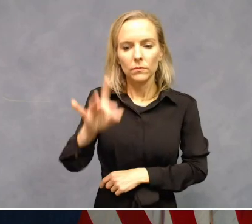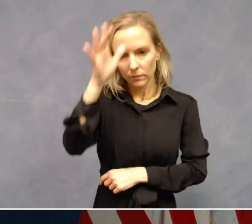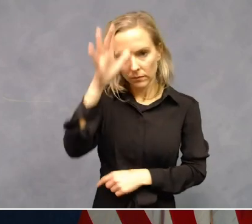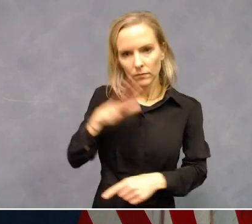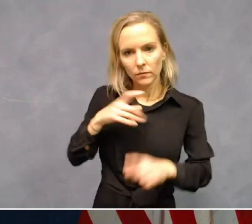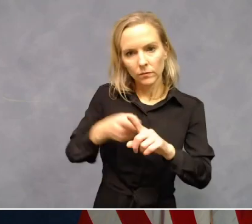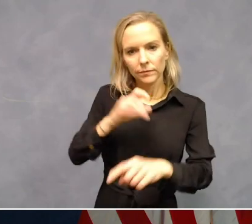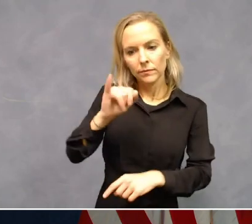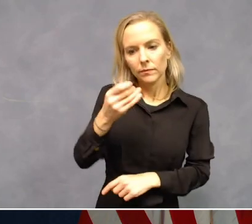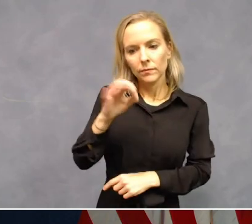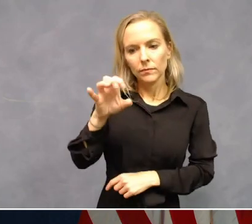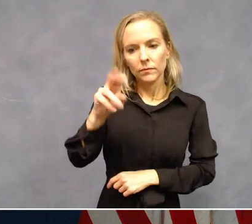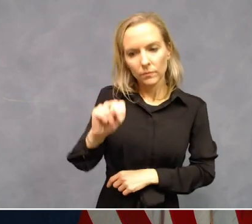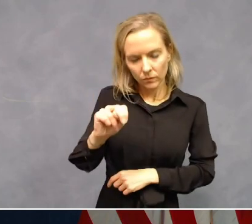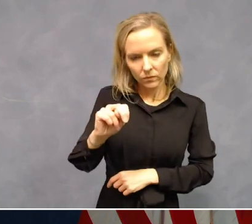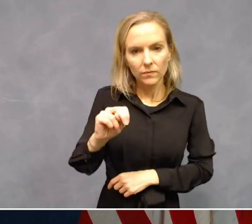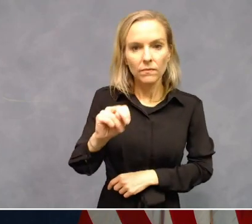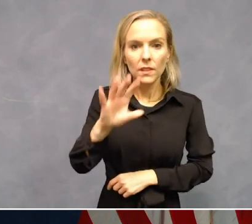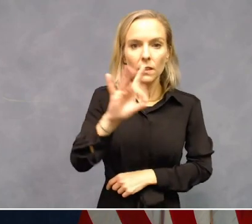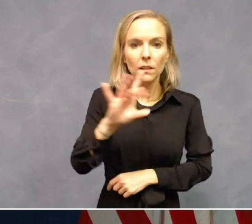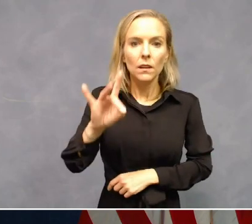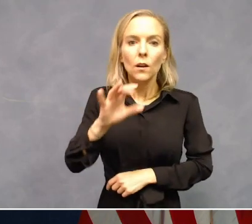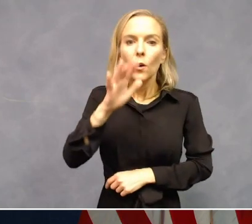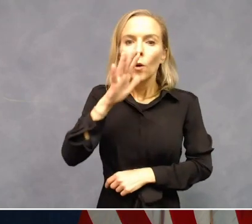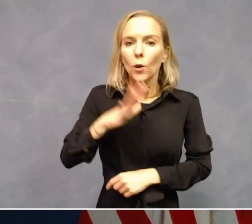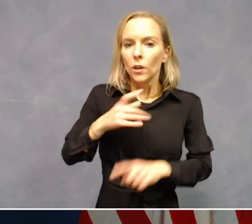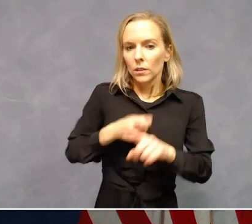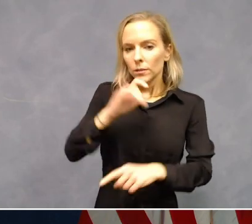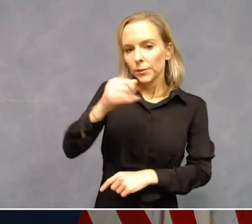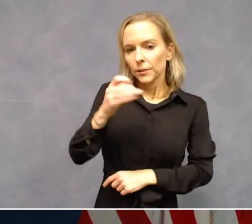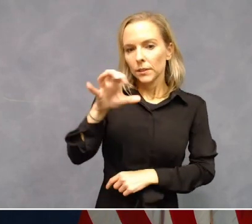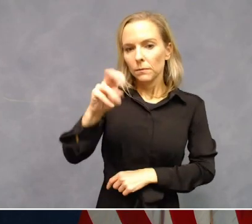Jefferson, 88-year-old woman from Jefferson,